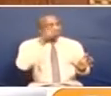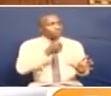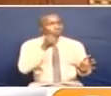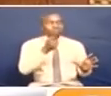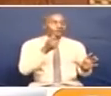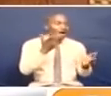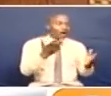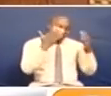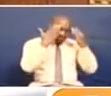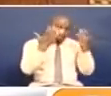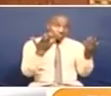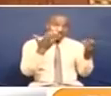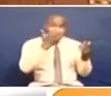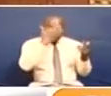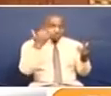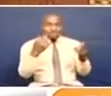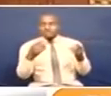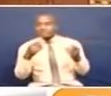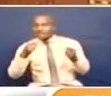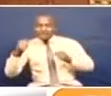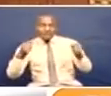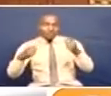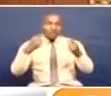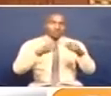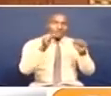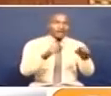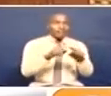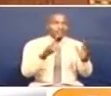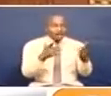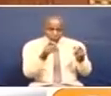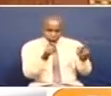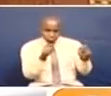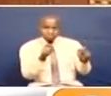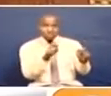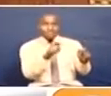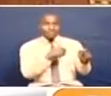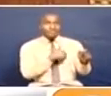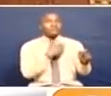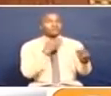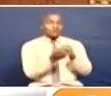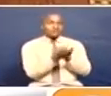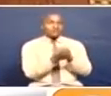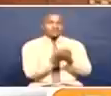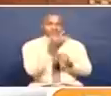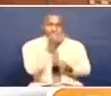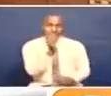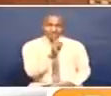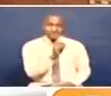the decision, because it was going to go either way. But it's the way they handled it. Let me say this, and allow me maybe about 3 minutes to say mm-hmm.